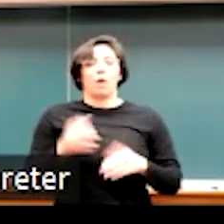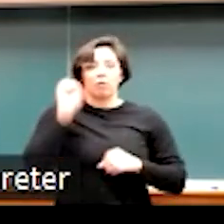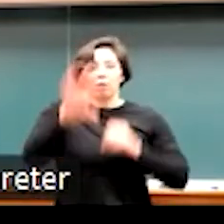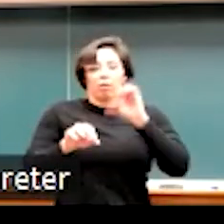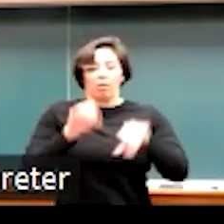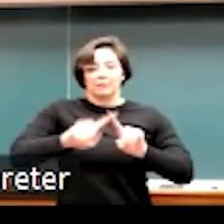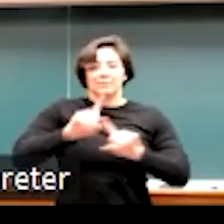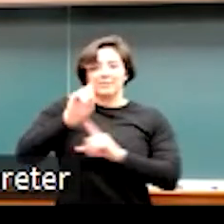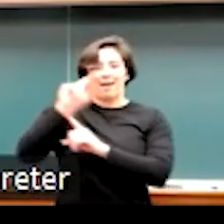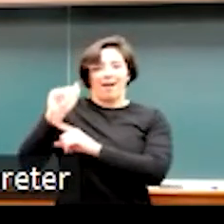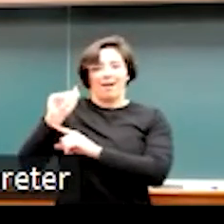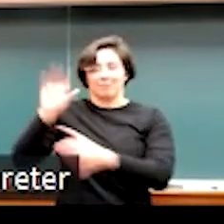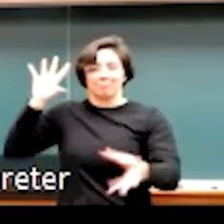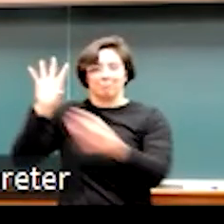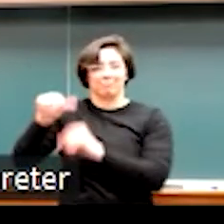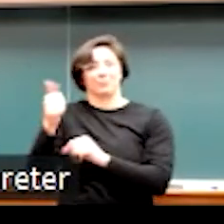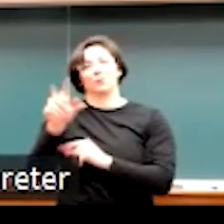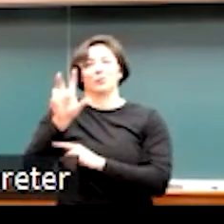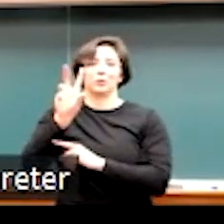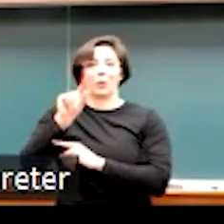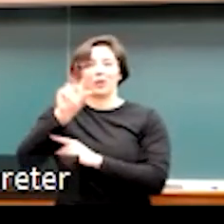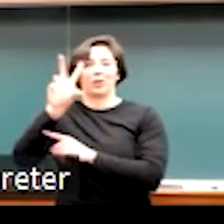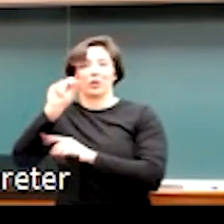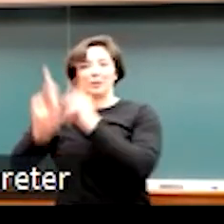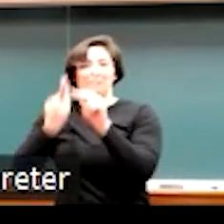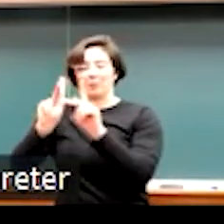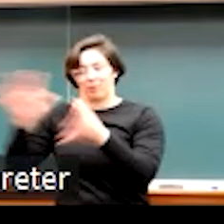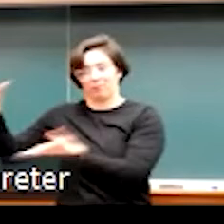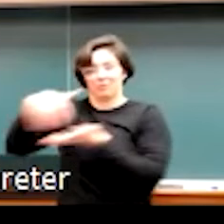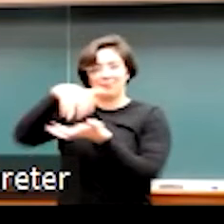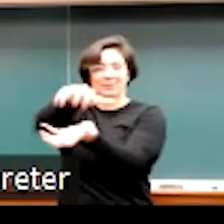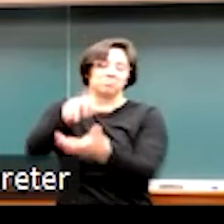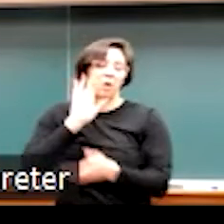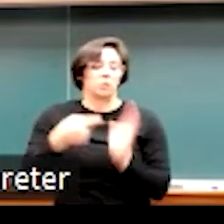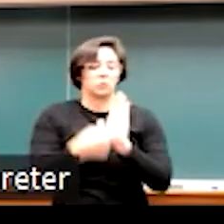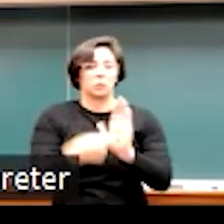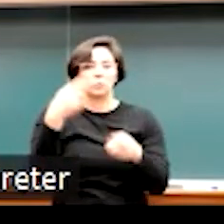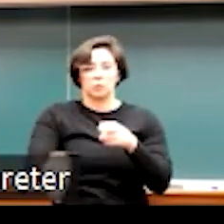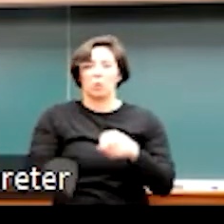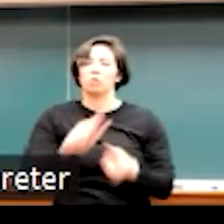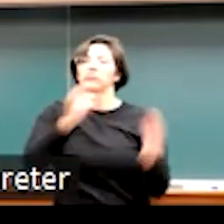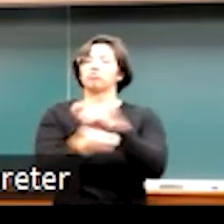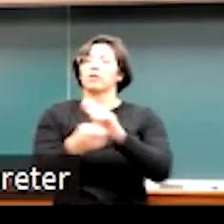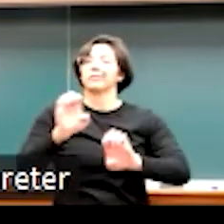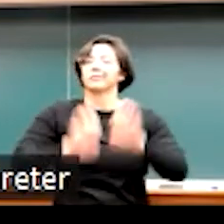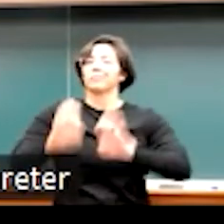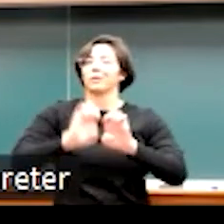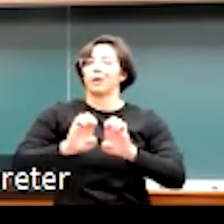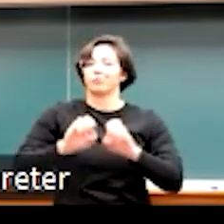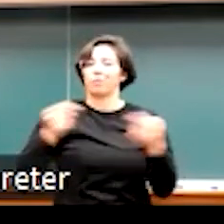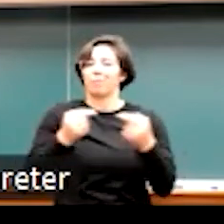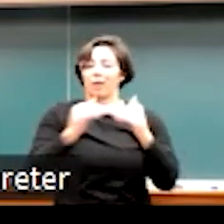from only like 20 or 30 people, but I do have one bit there, and that is the change in experimental heat